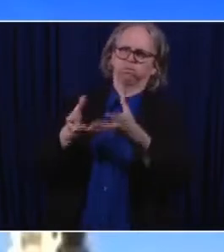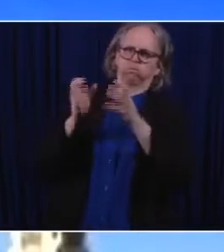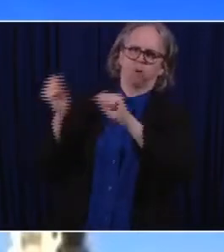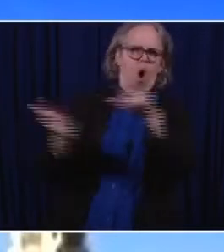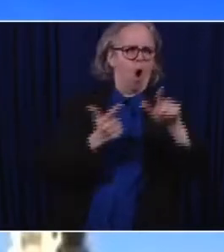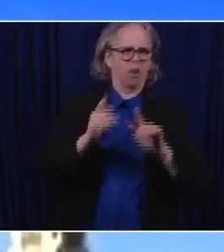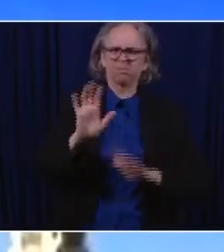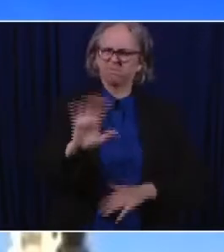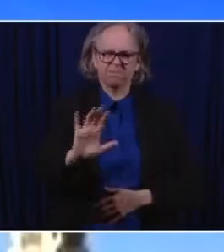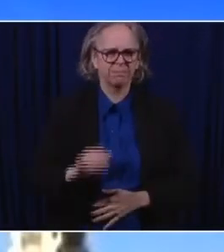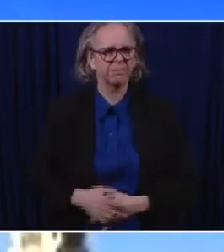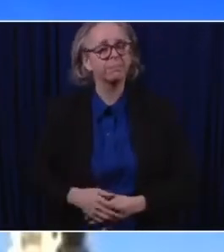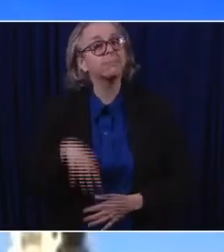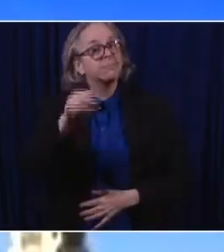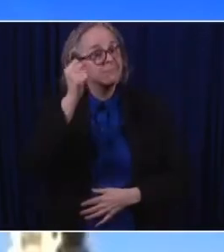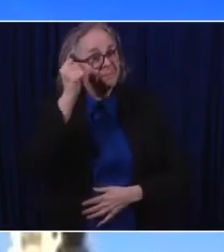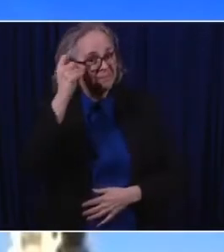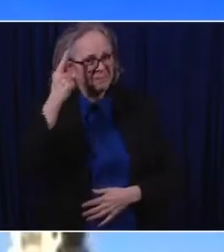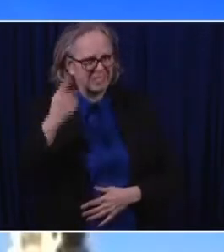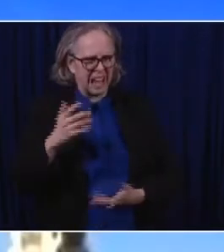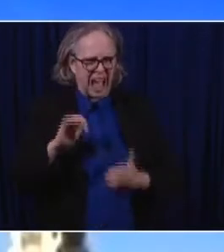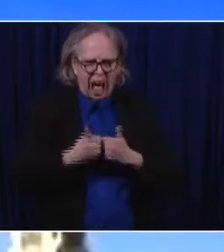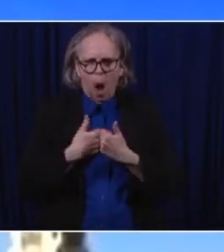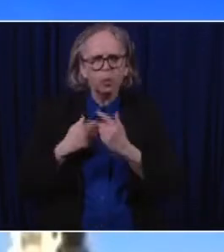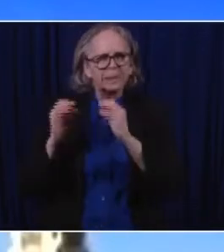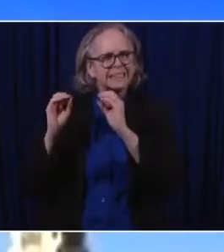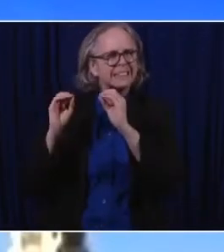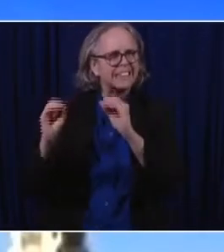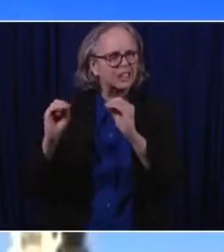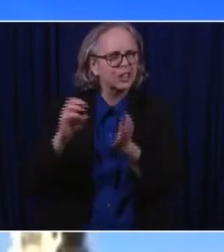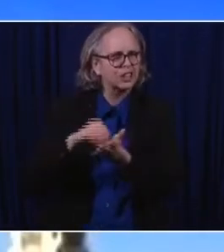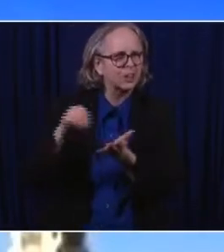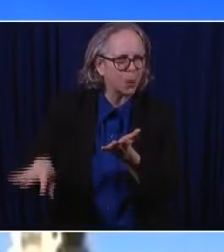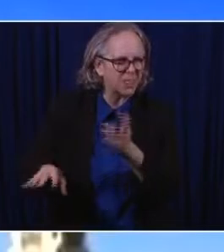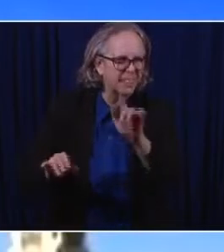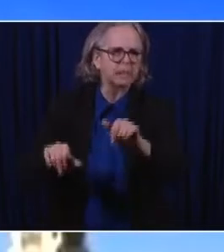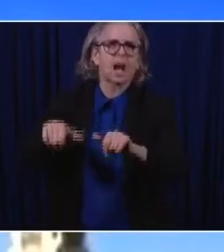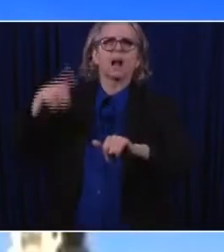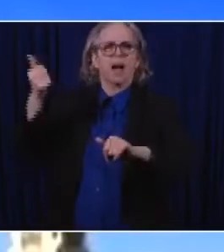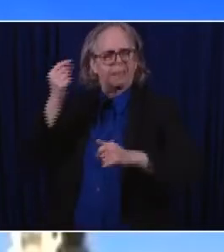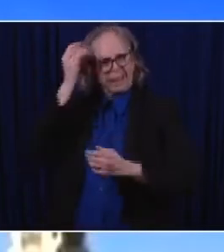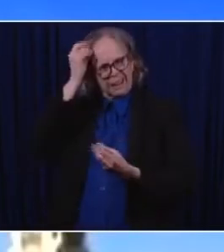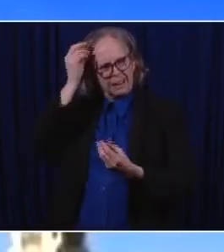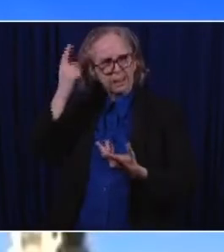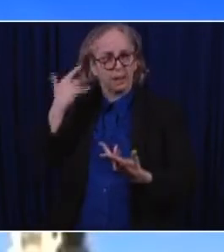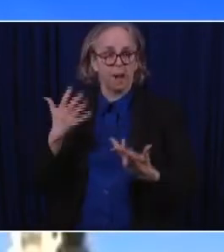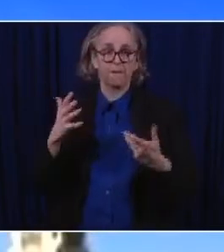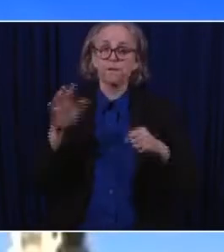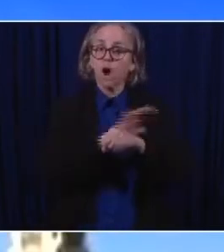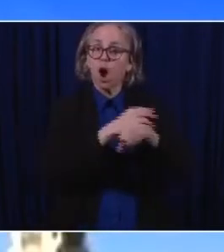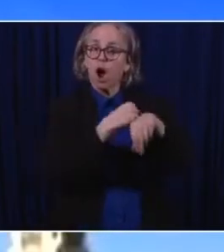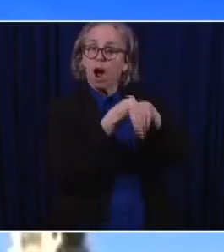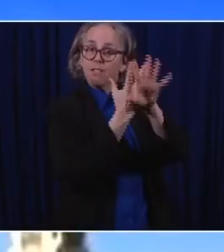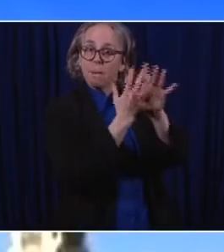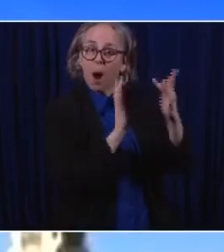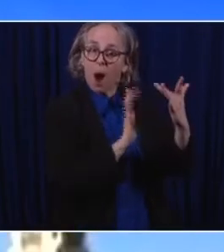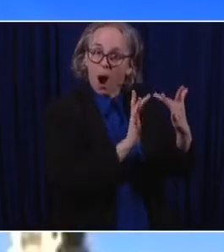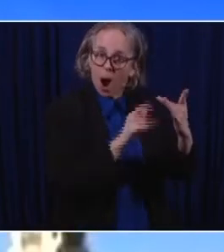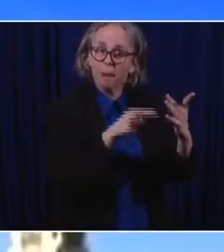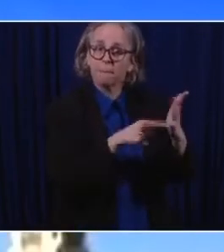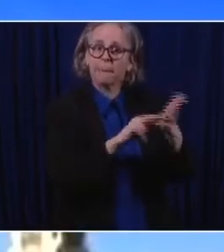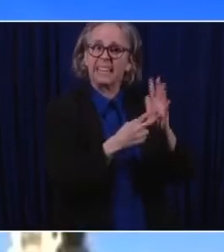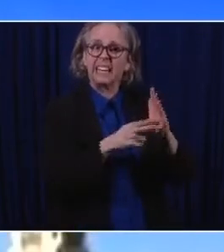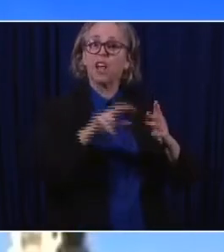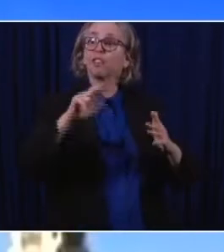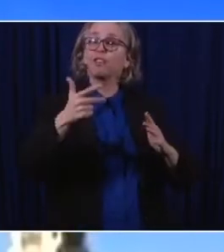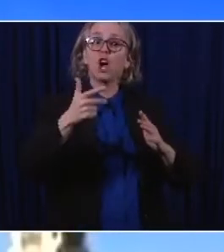taking place in the current year. And what we saw was that in fully remote districts, that those third grade proficiency rates decreased a